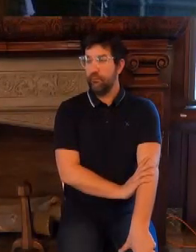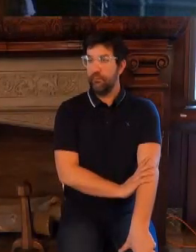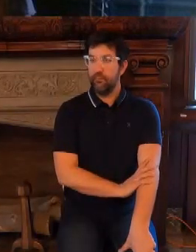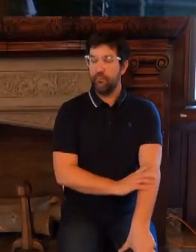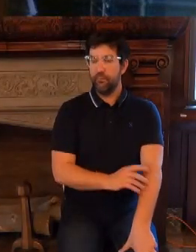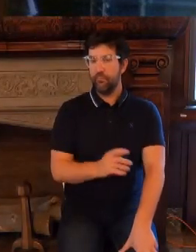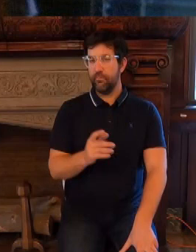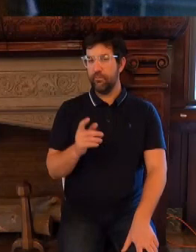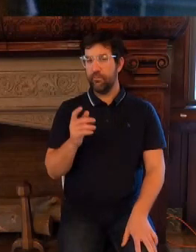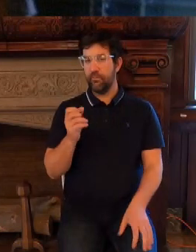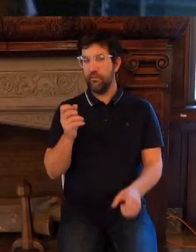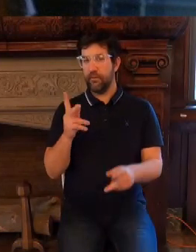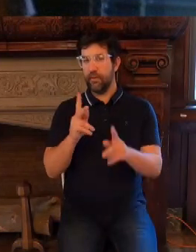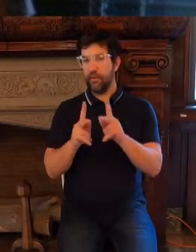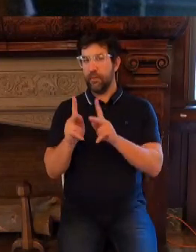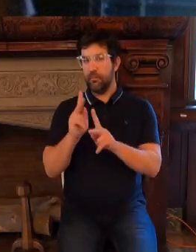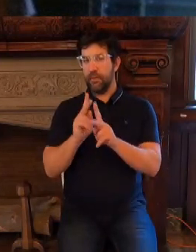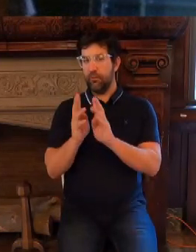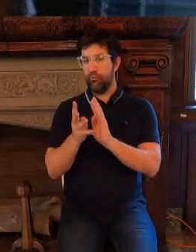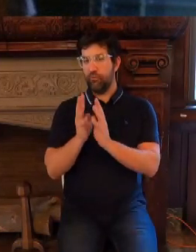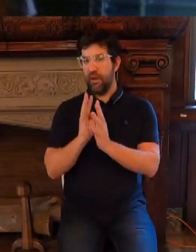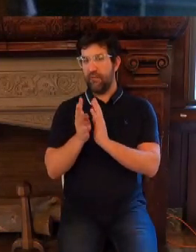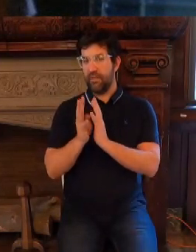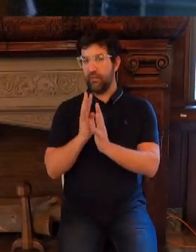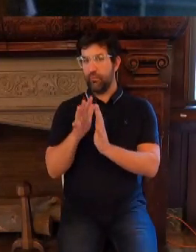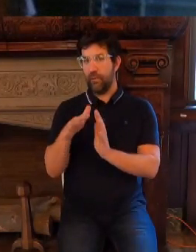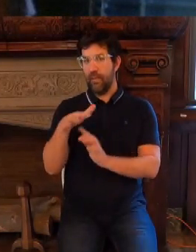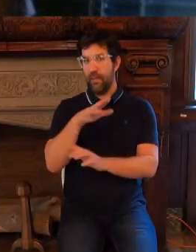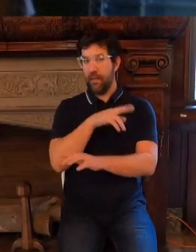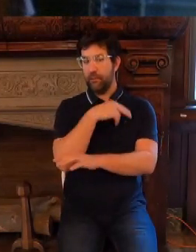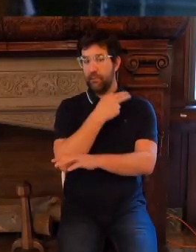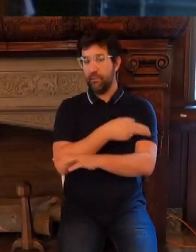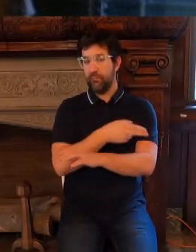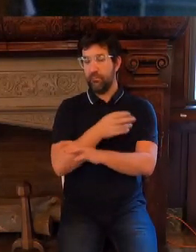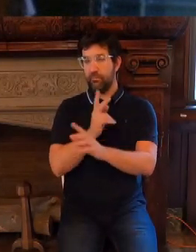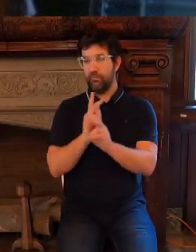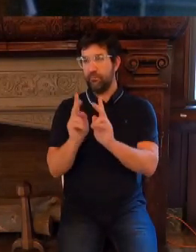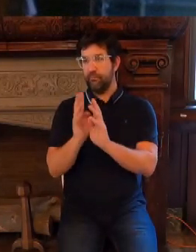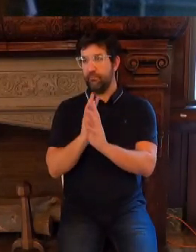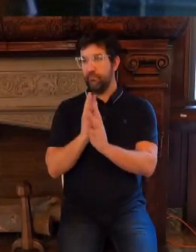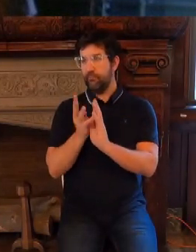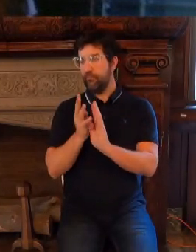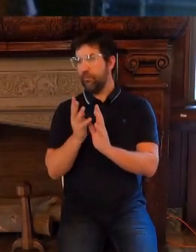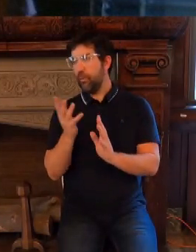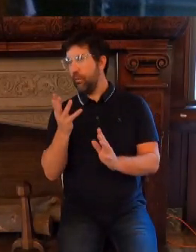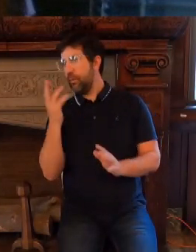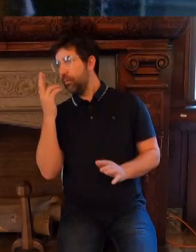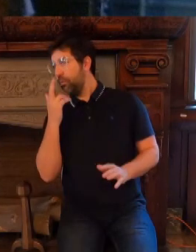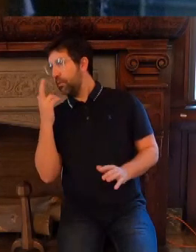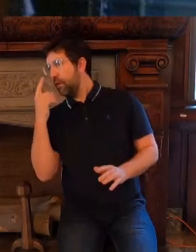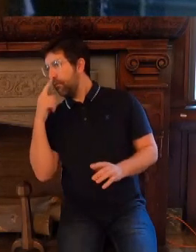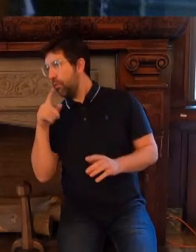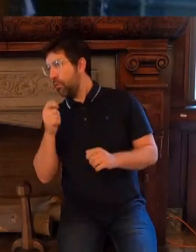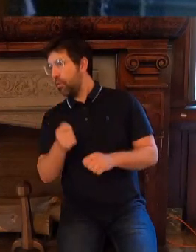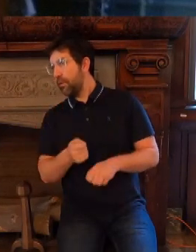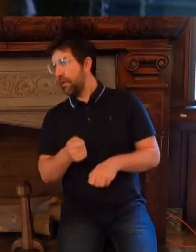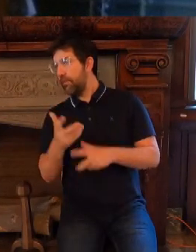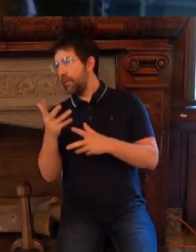With as much pedestrian traffic as there is around the hospital, what's the rationale for eliminating